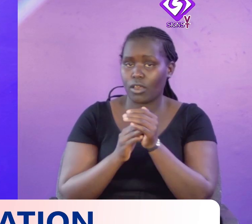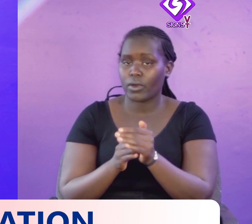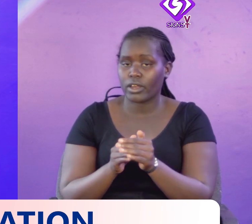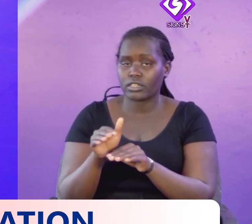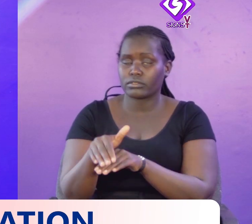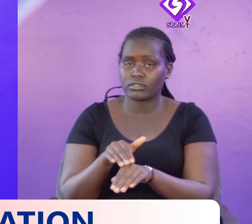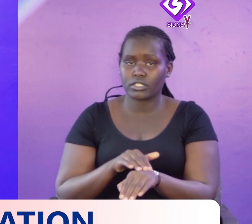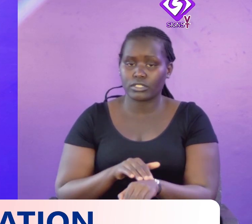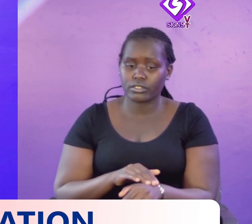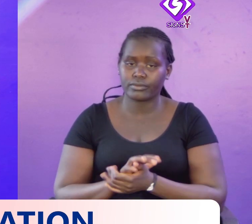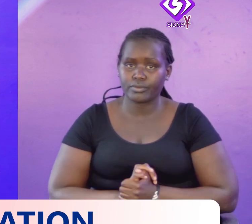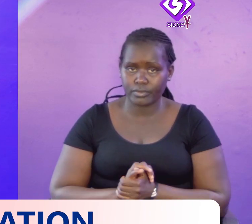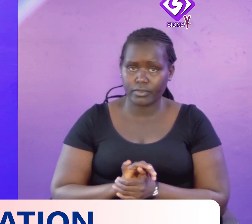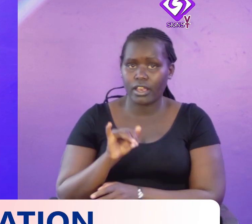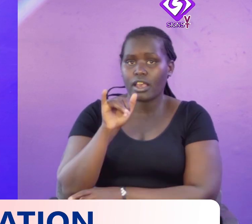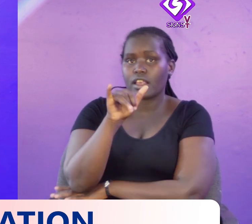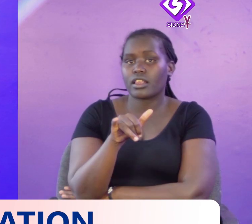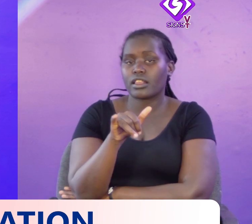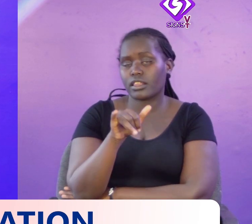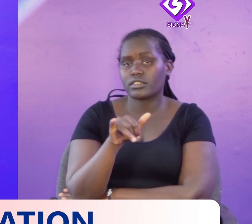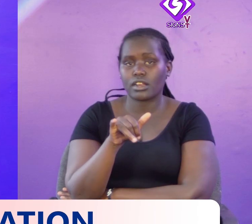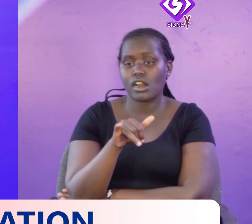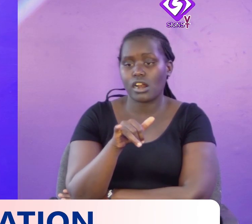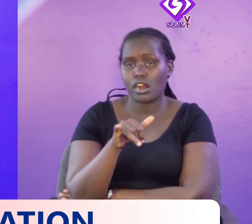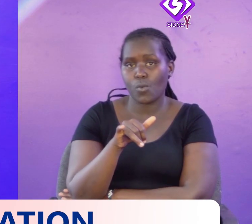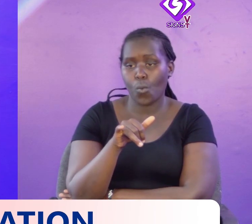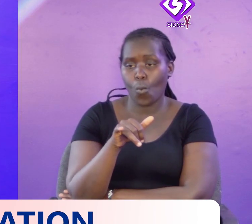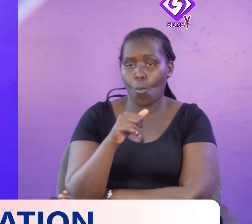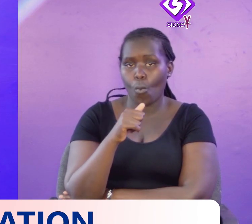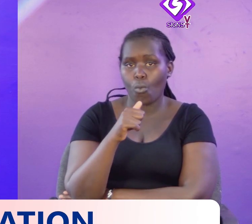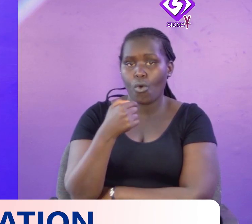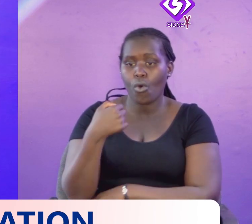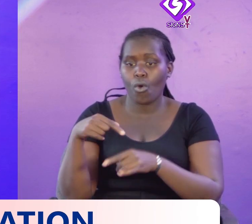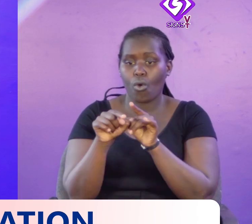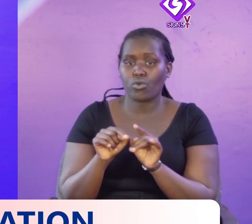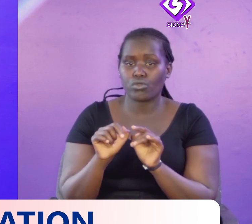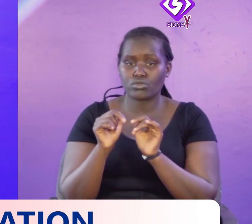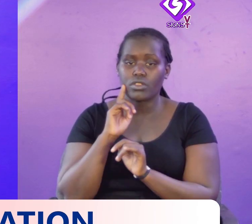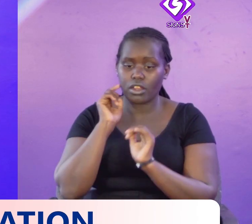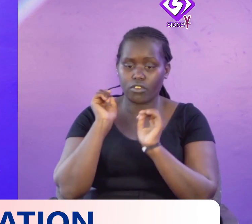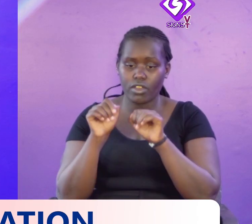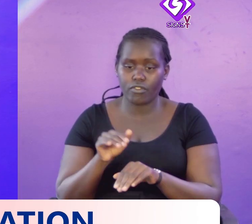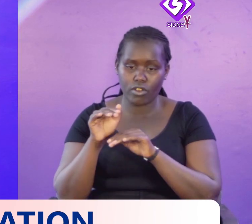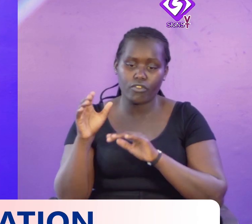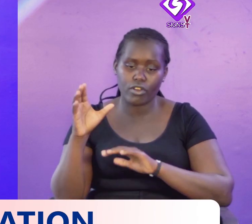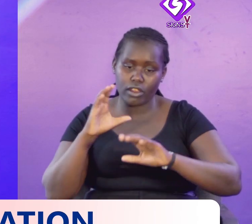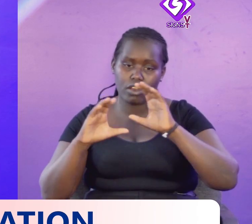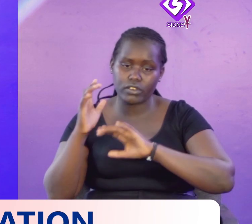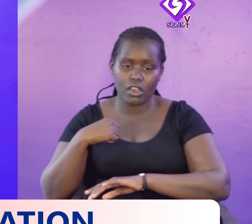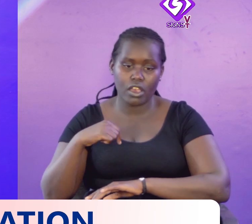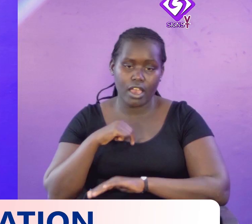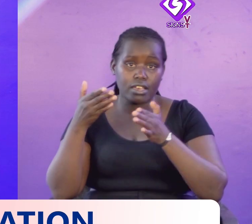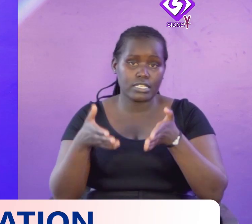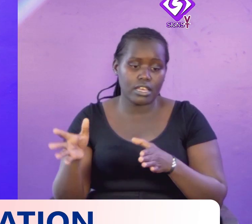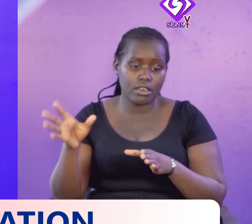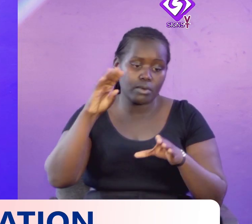mosmos. Is there such a word? Yeah, so that Even the deaf can follow this conversation. We are here. We are an